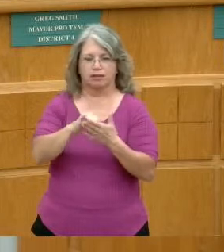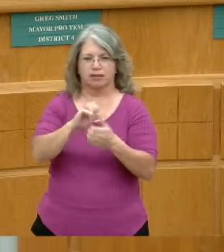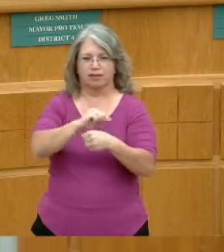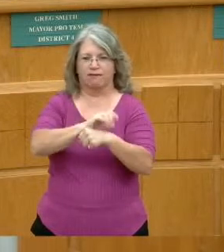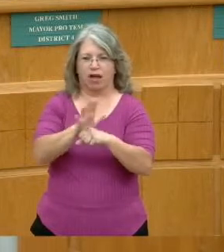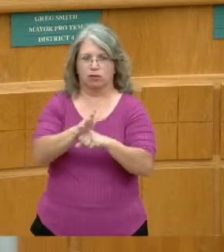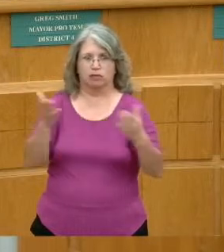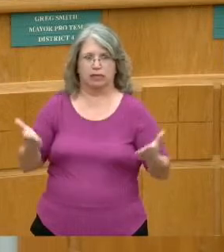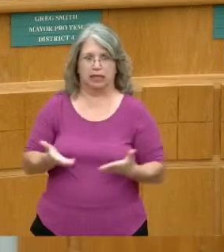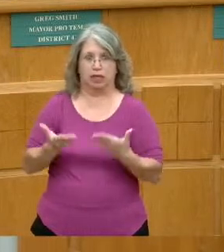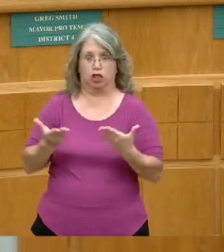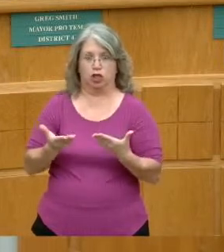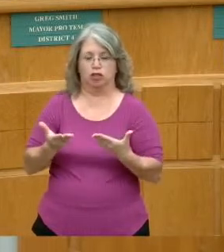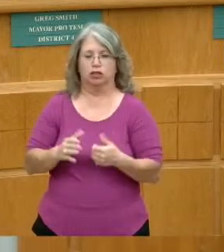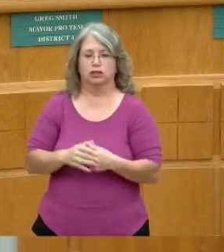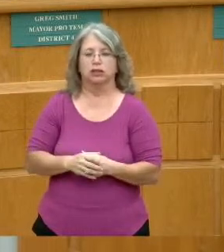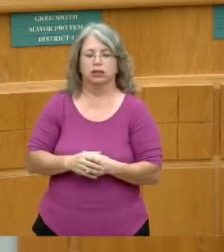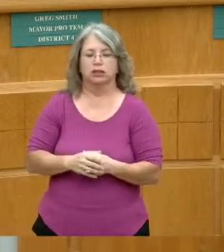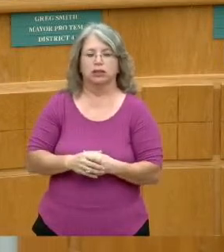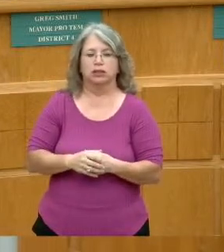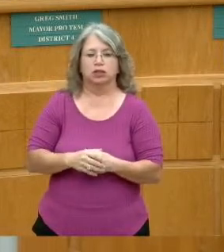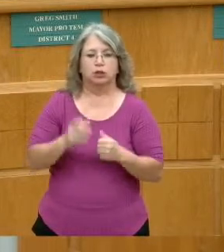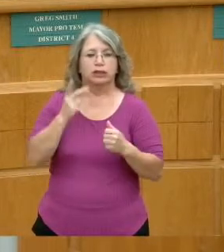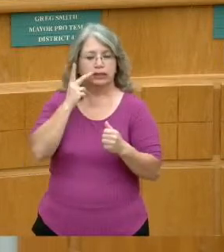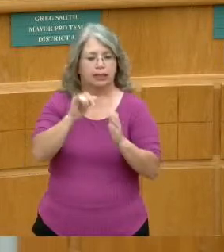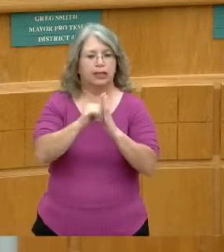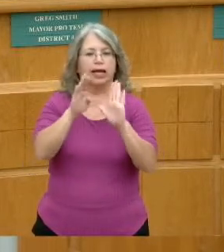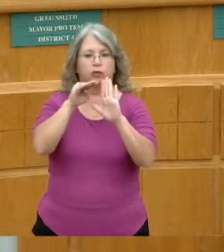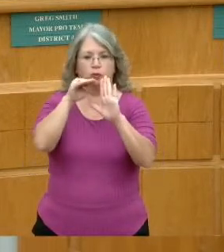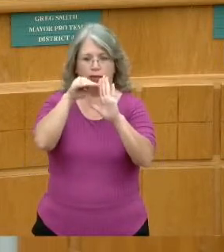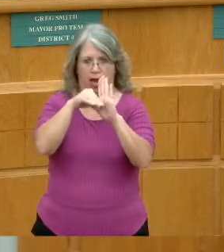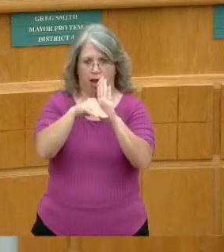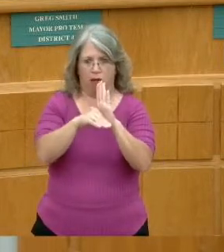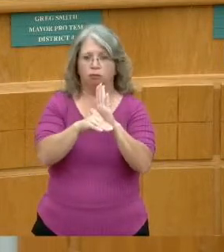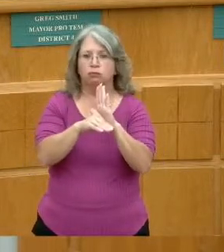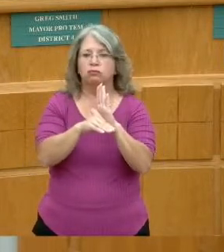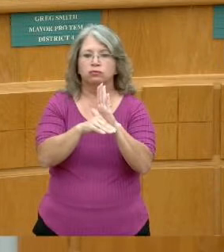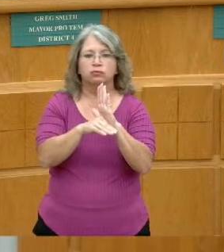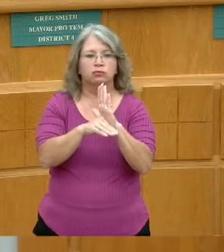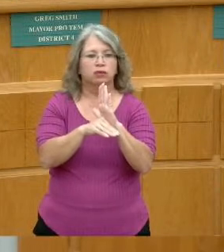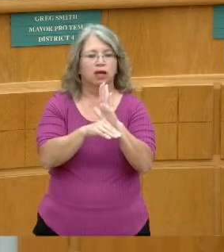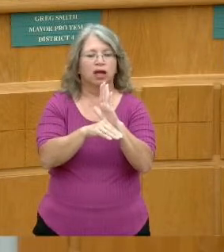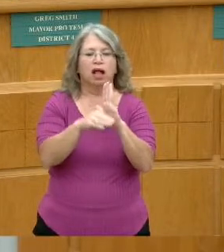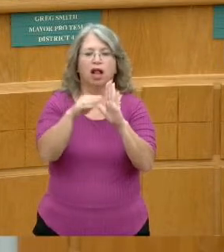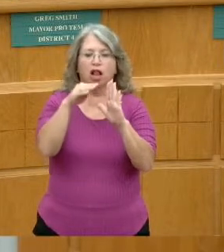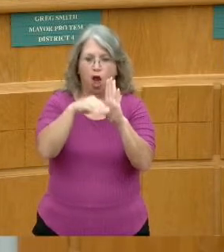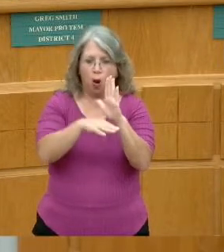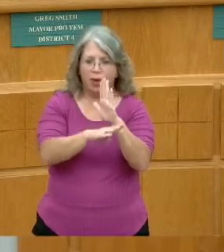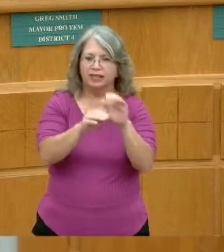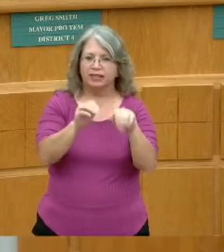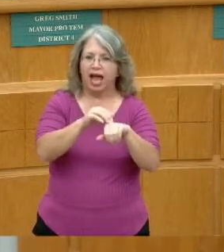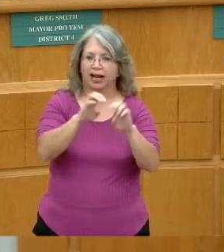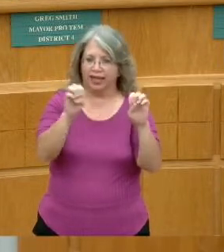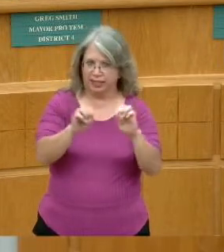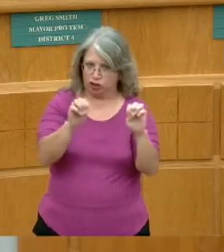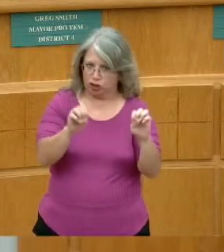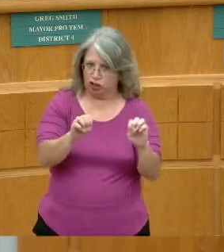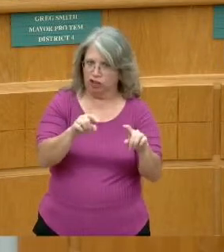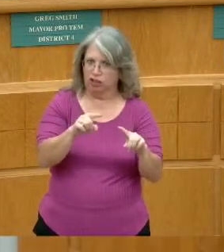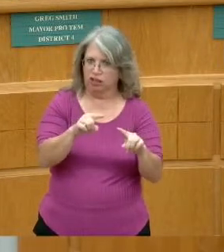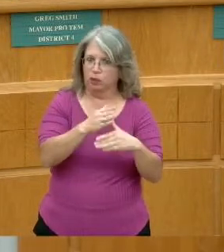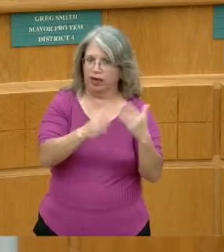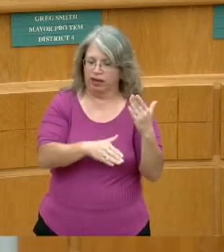see that it dropped off like the other metrics a fair amount. It hit its lowest point at Easter, and since Easter, it's been